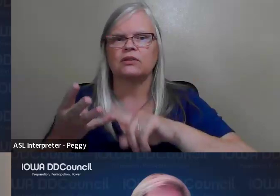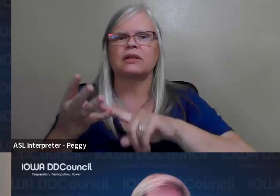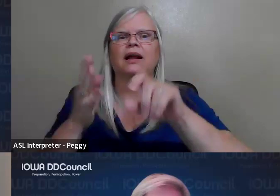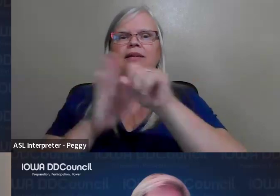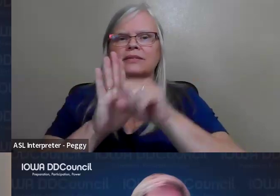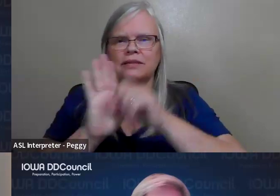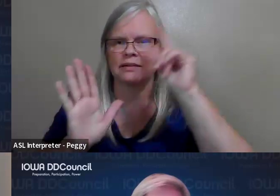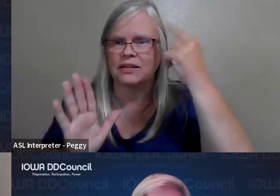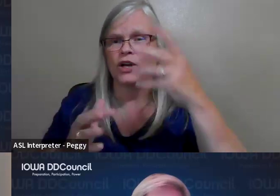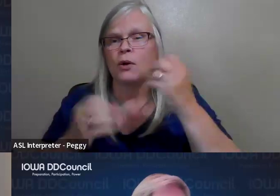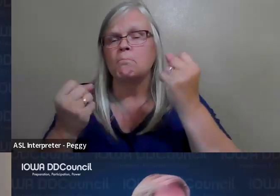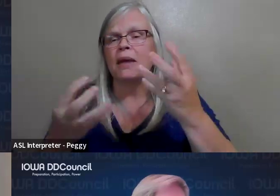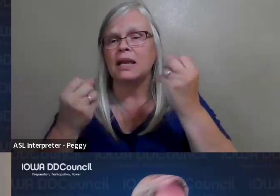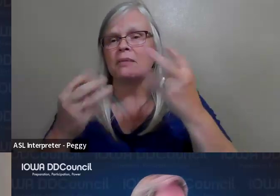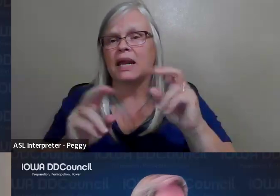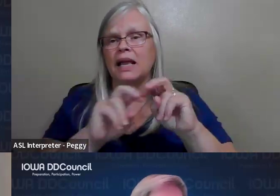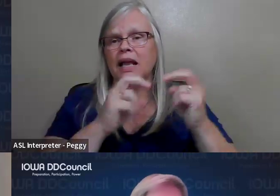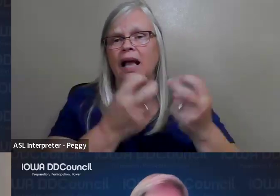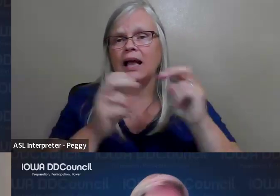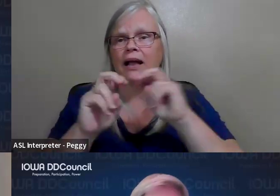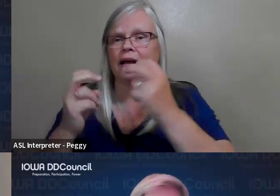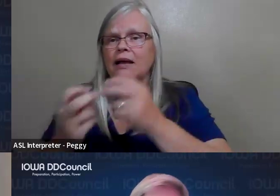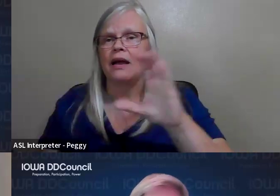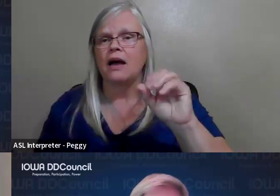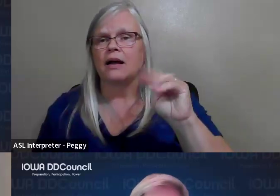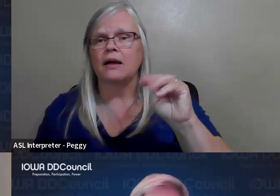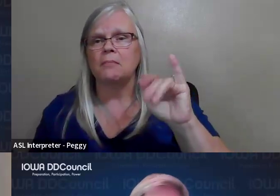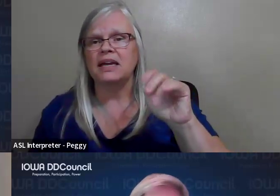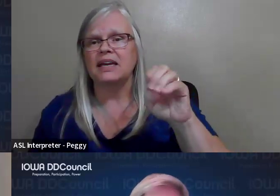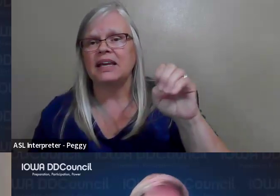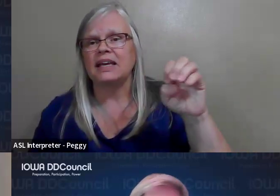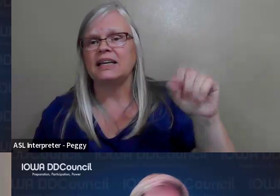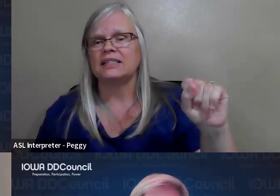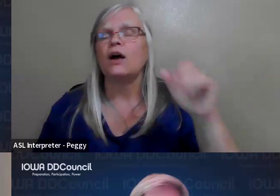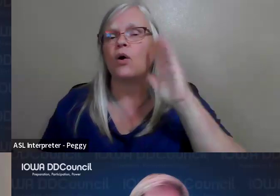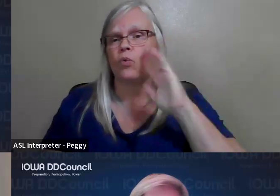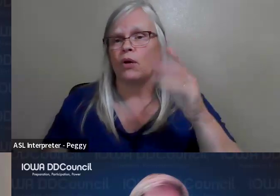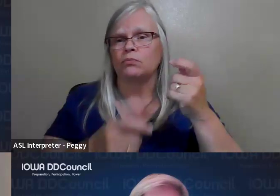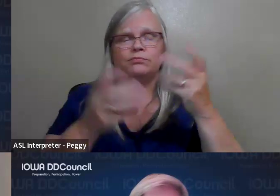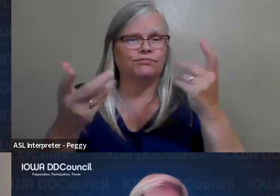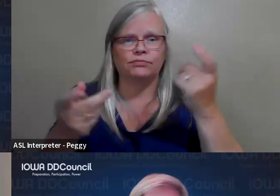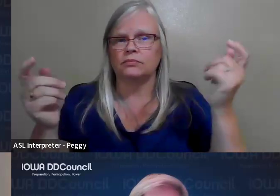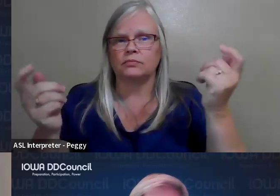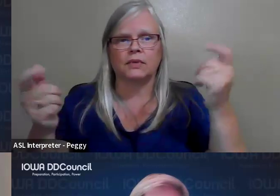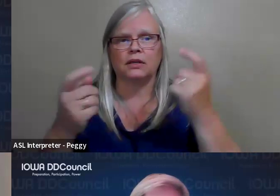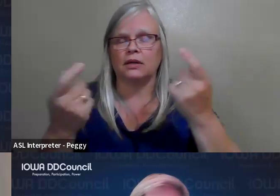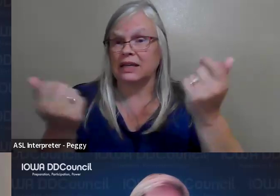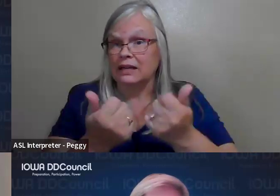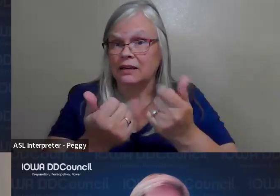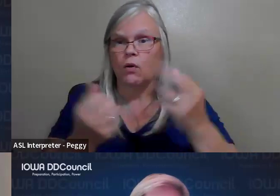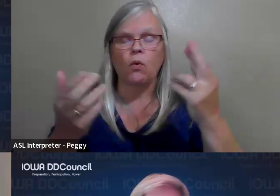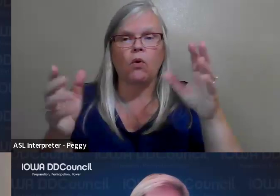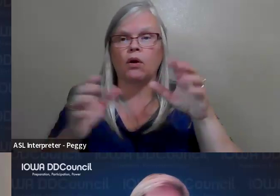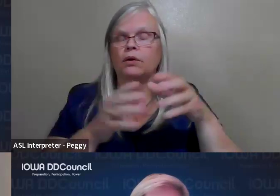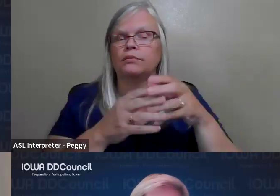be some committee shifts going on, as well as our new state rep, who was elected at the end of session in Lynn County,